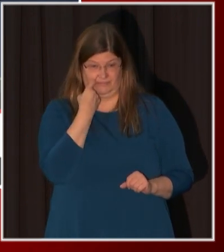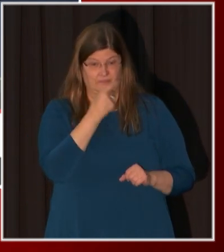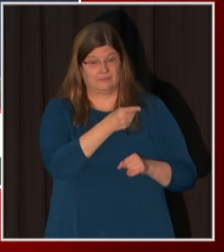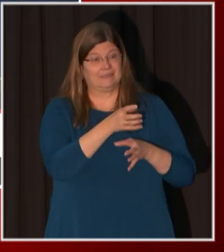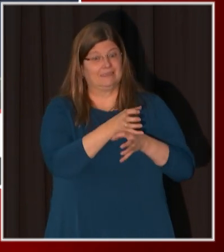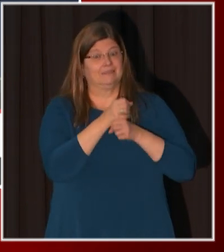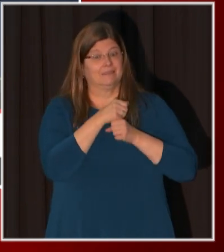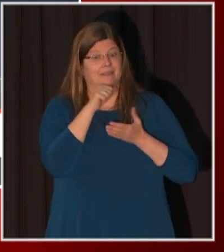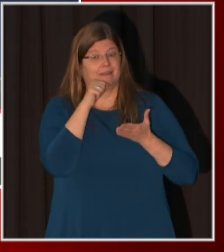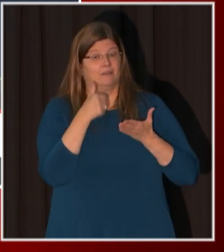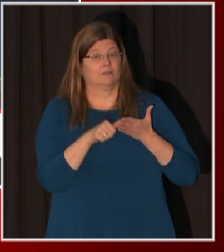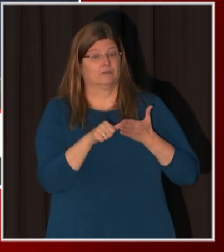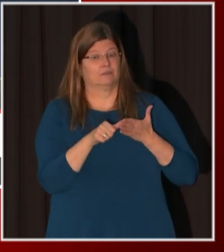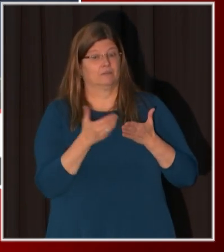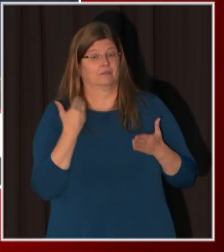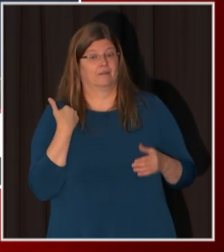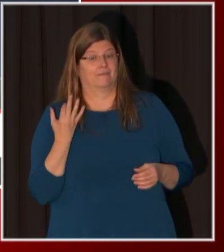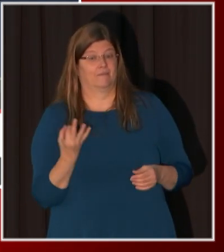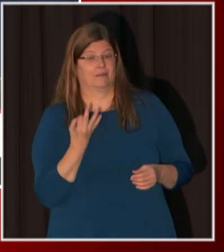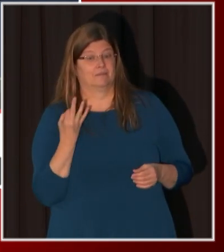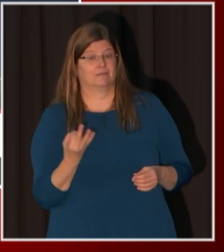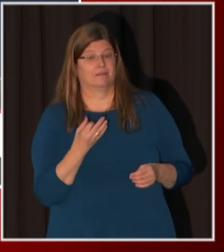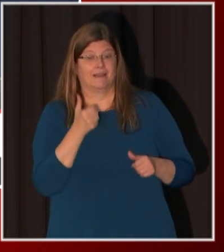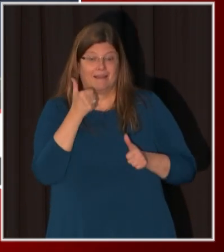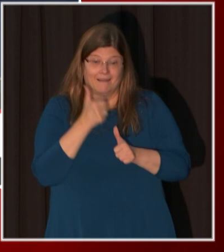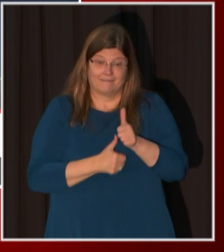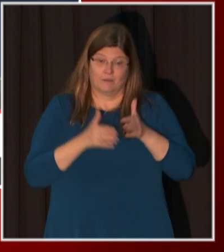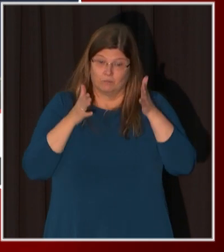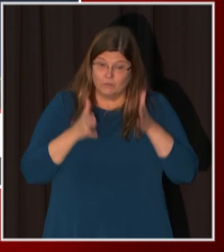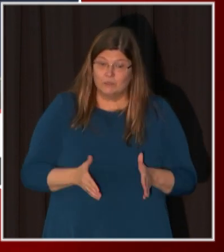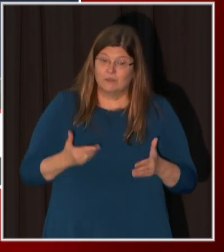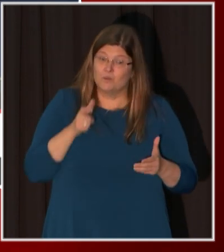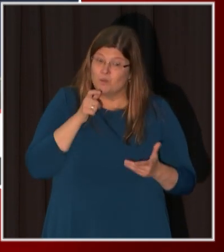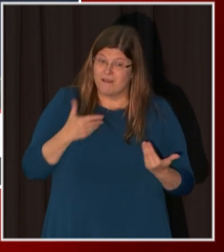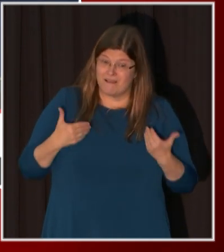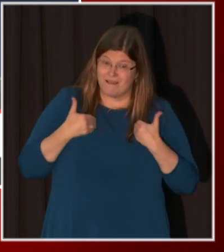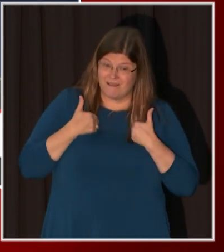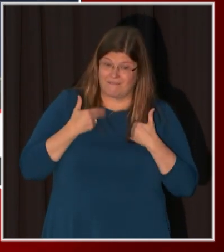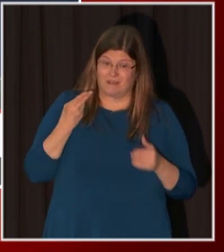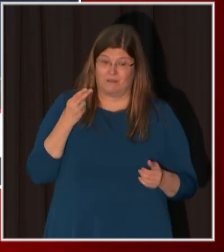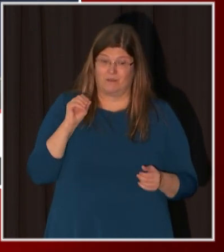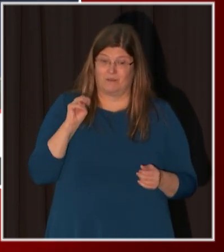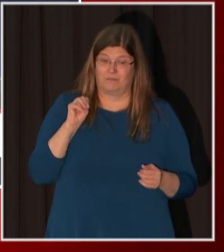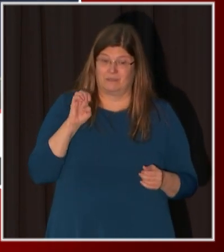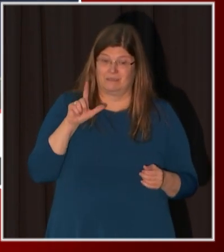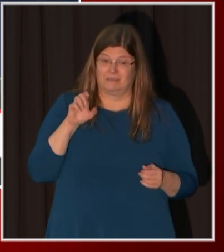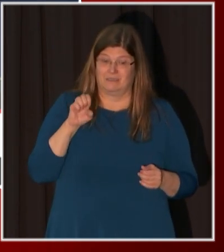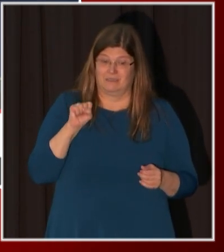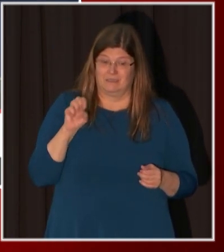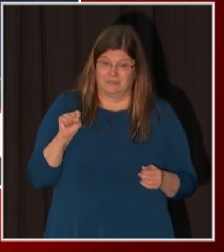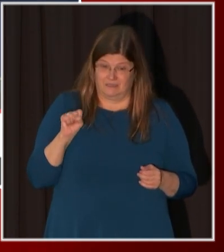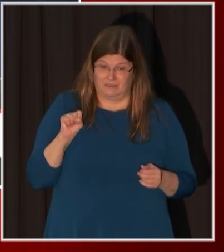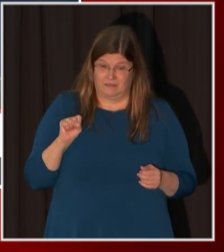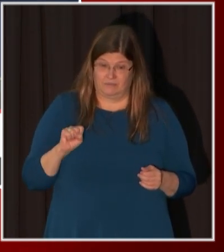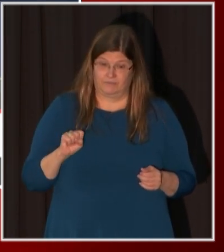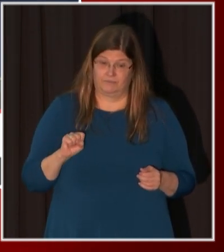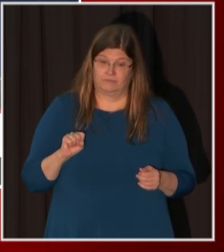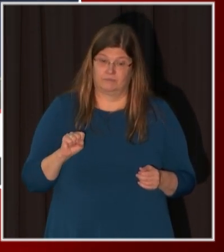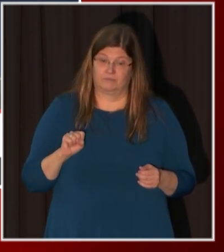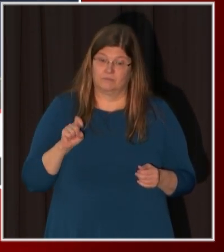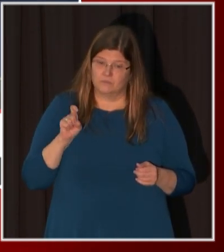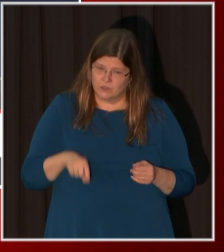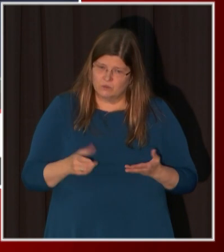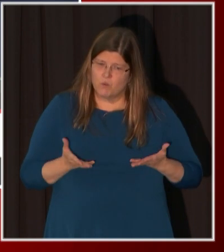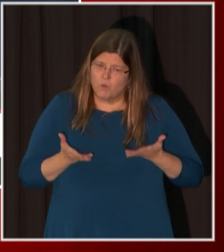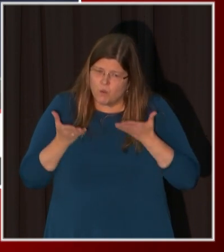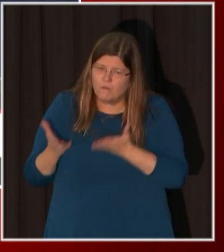person experiencing homelessness be offered a private, non-congregate setting like a hotel room, given some clusters we're seeing in shelters and a